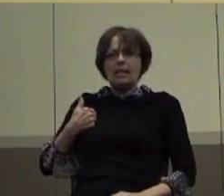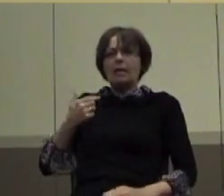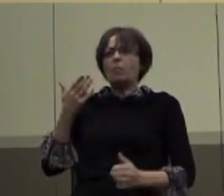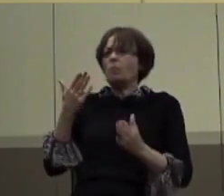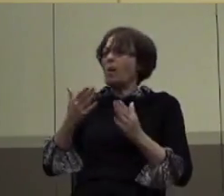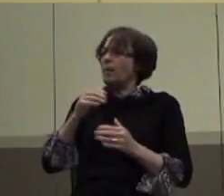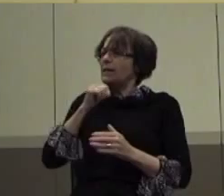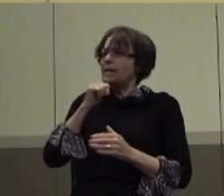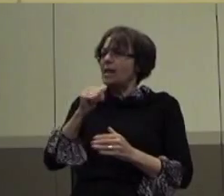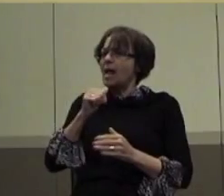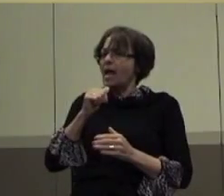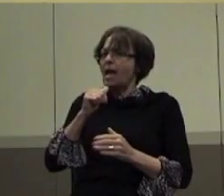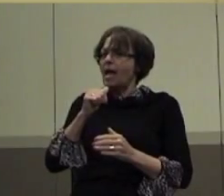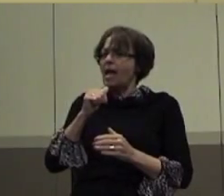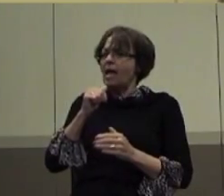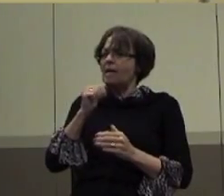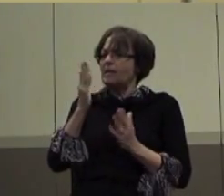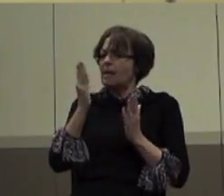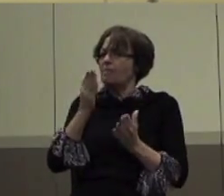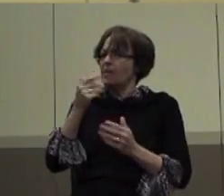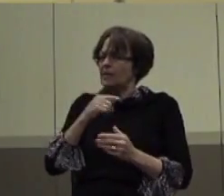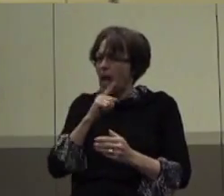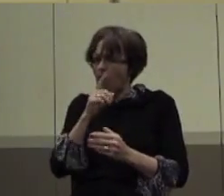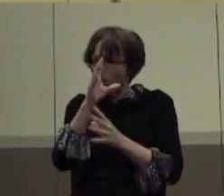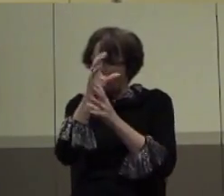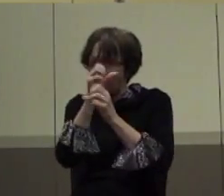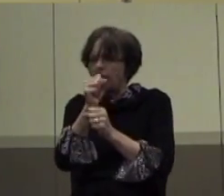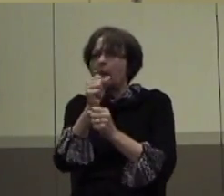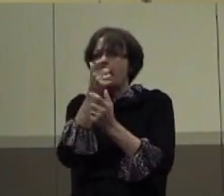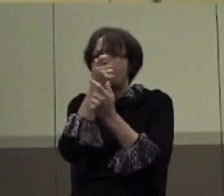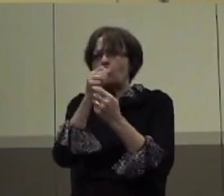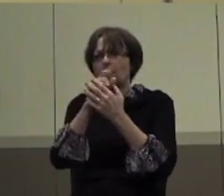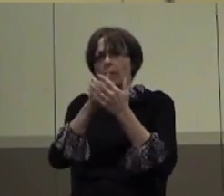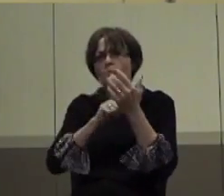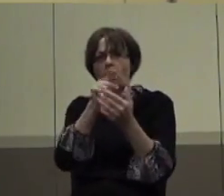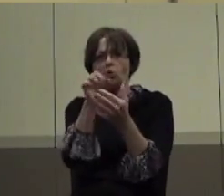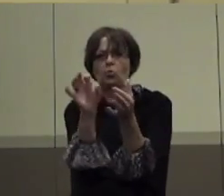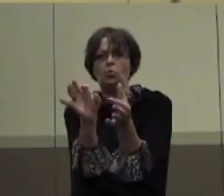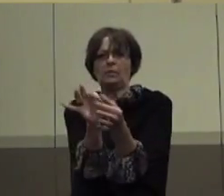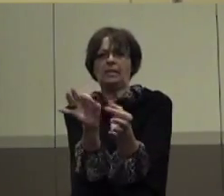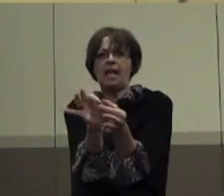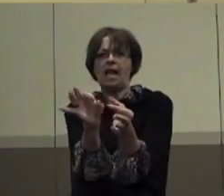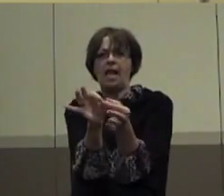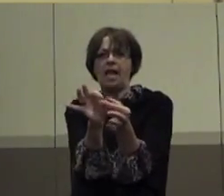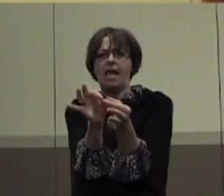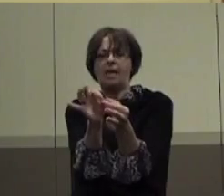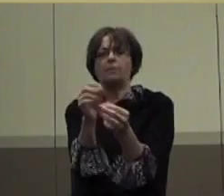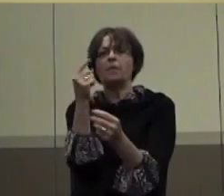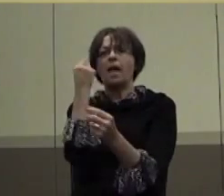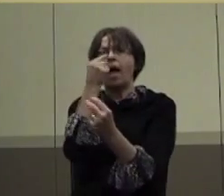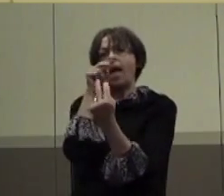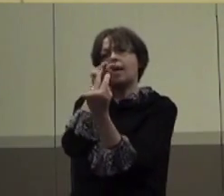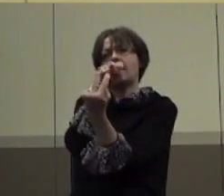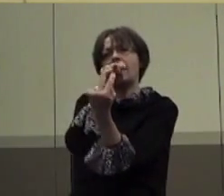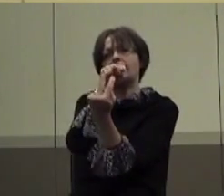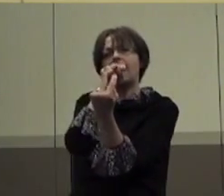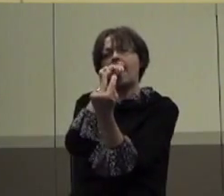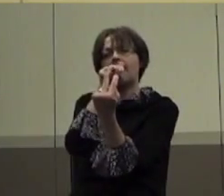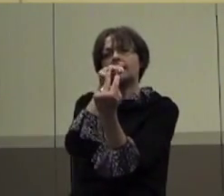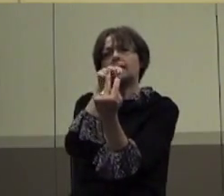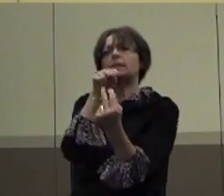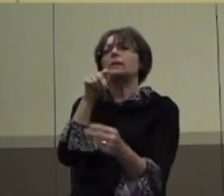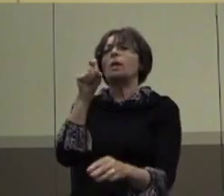Probably not all that convinced that I'm really interested in what you have to say, all right? Eye contact, and this is what's got to